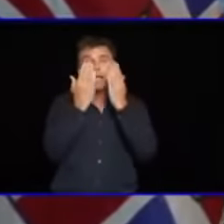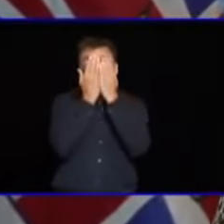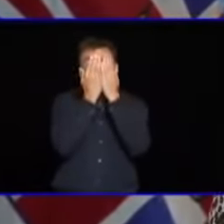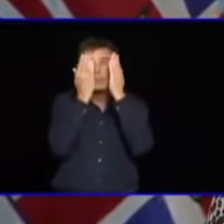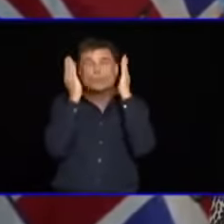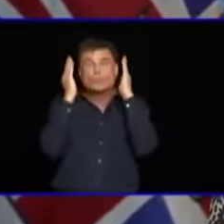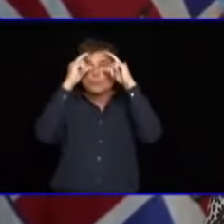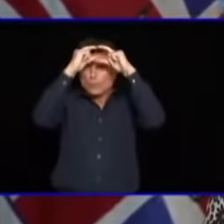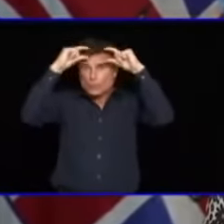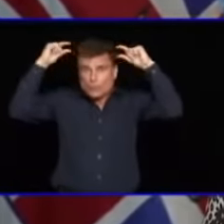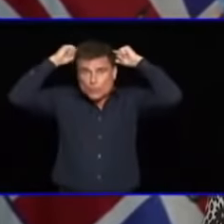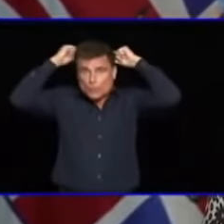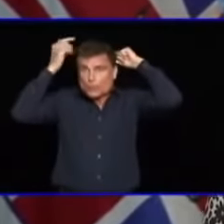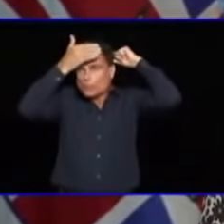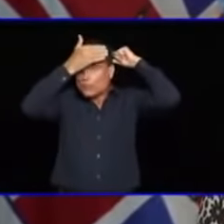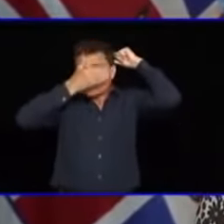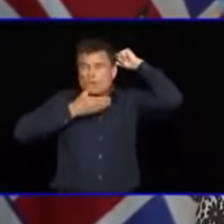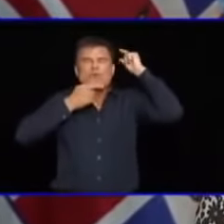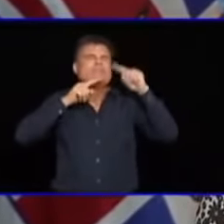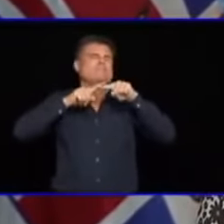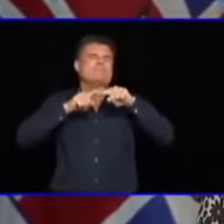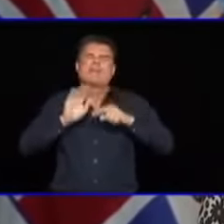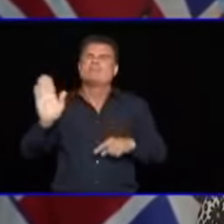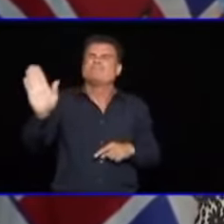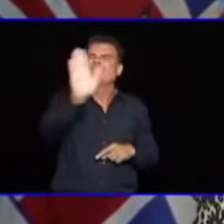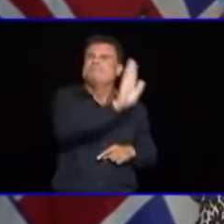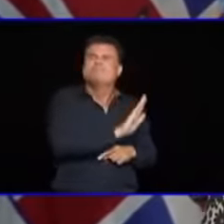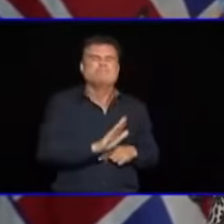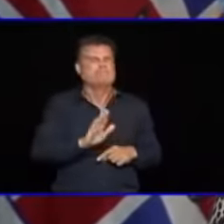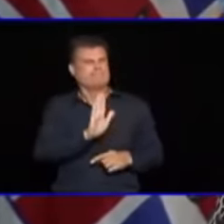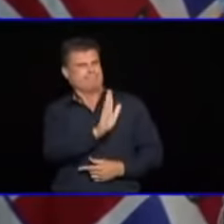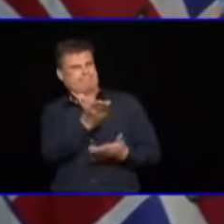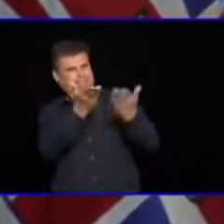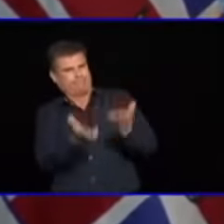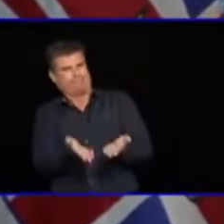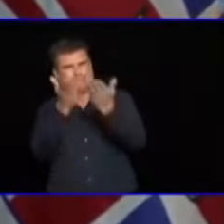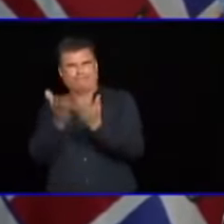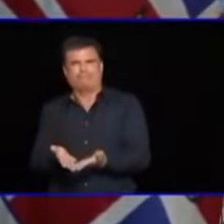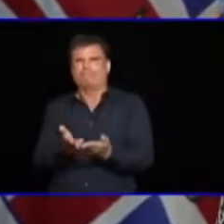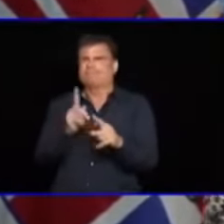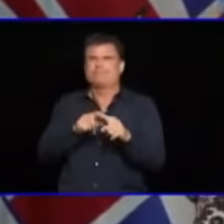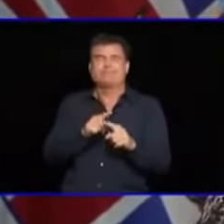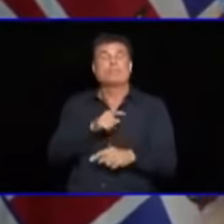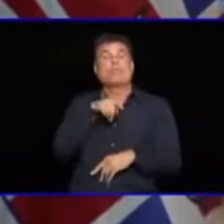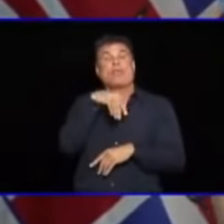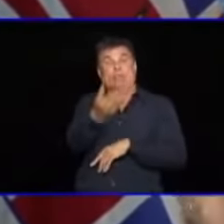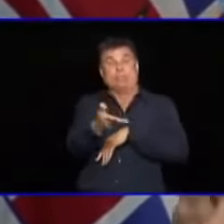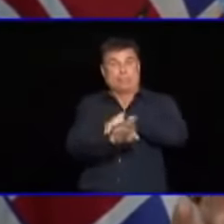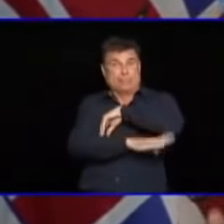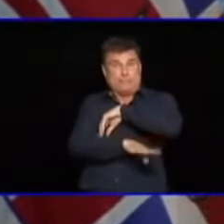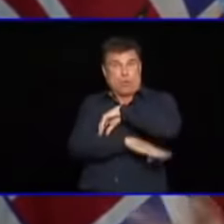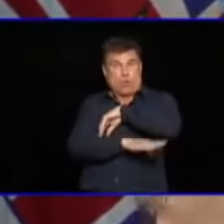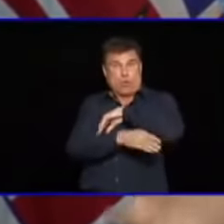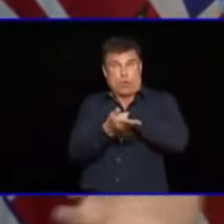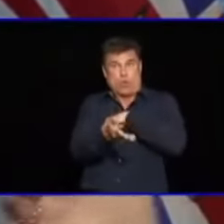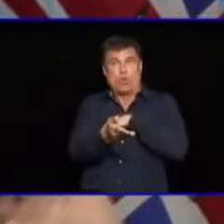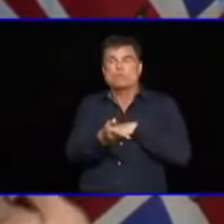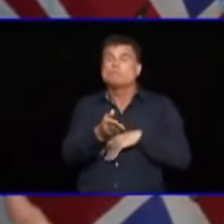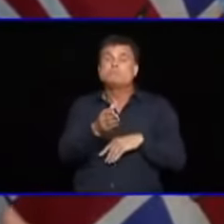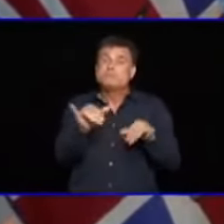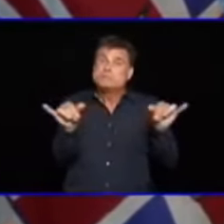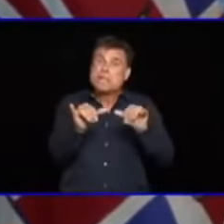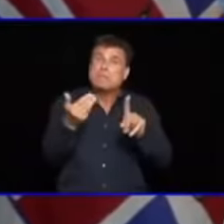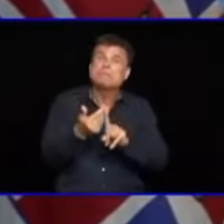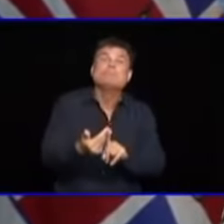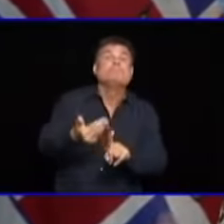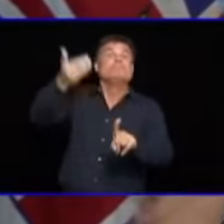of protection in our school system, which means that we're not going to be having kids sitting together in groups, that we're going to minimize the numbers of